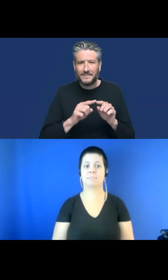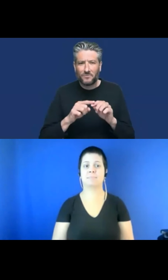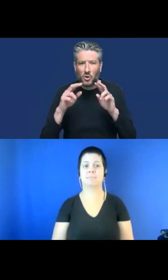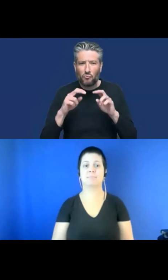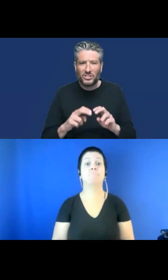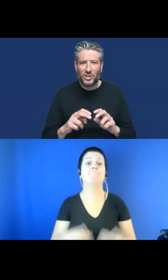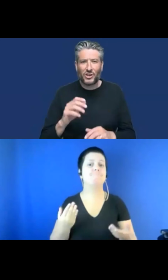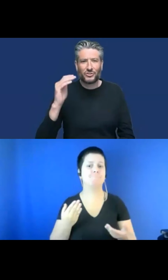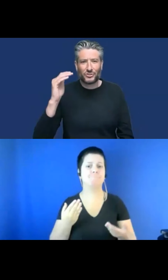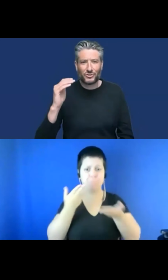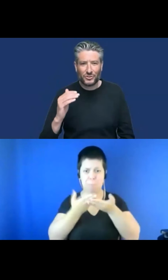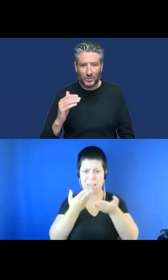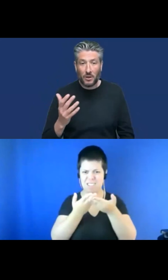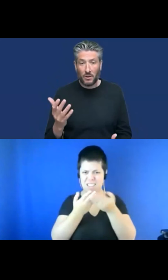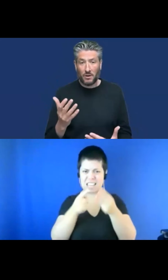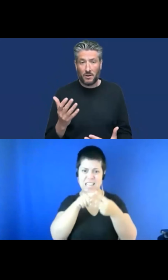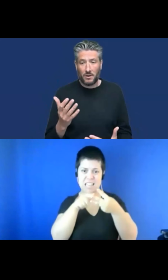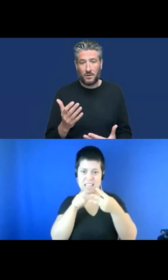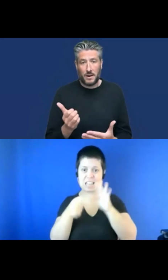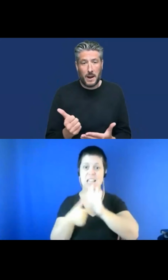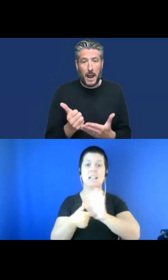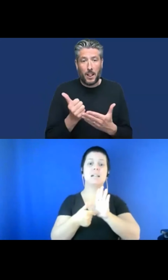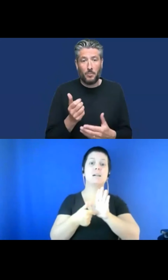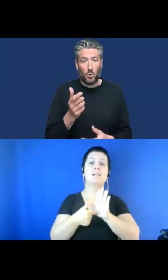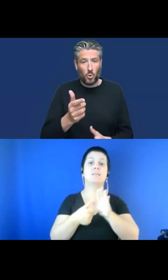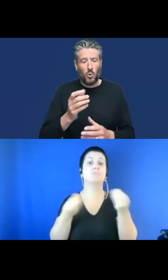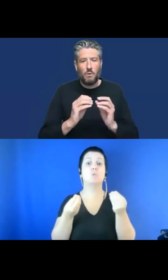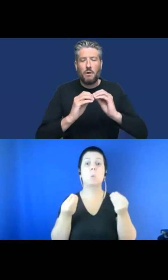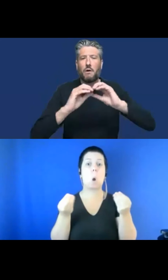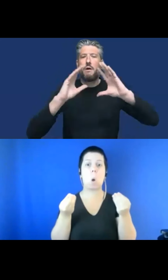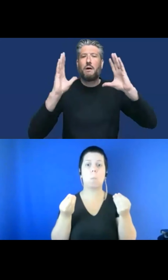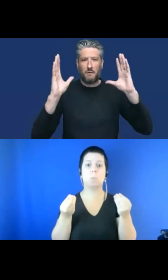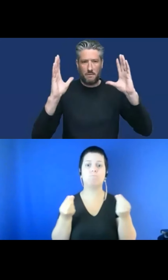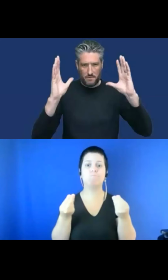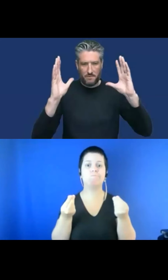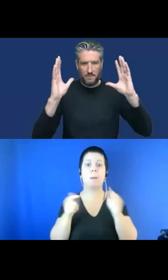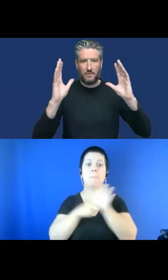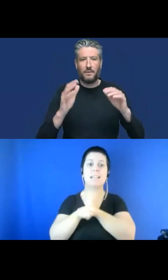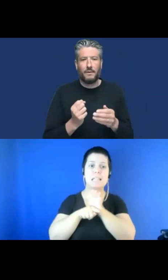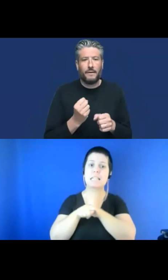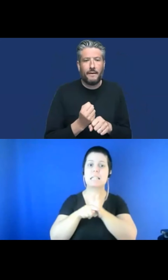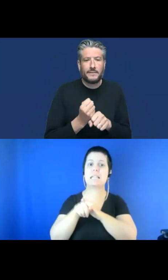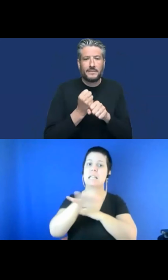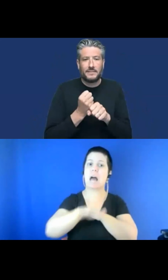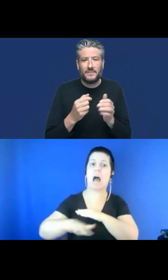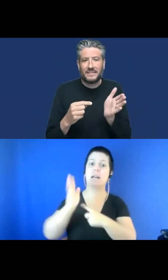of the possibilities across the spectrum of assistive device research that is possible in